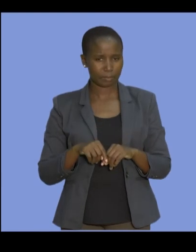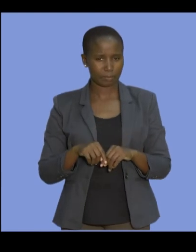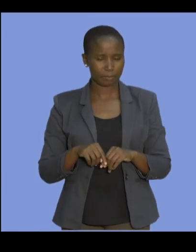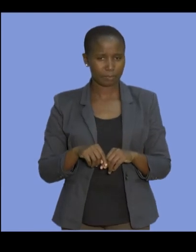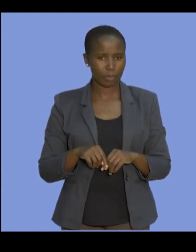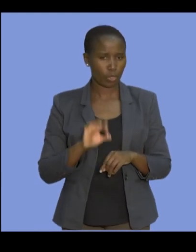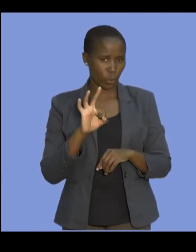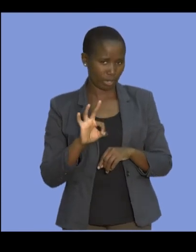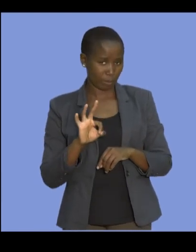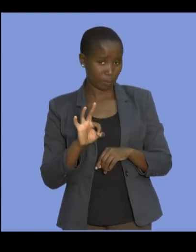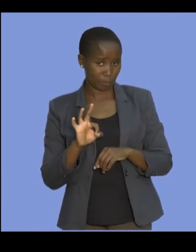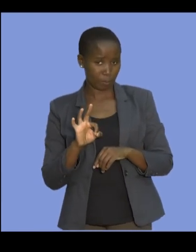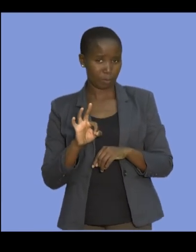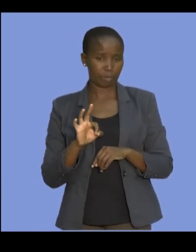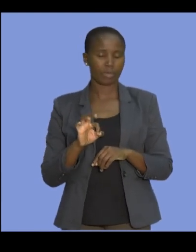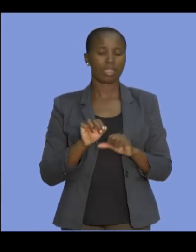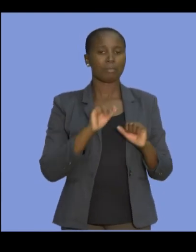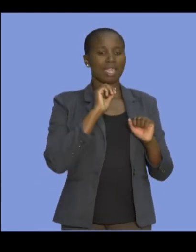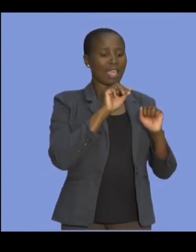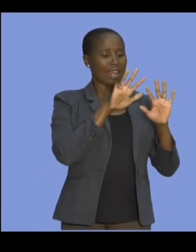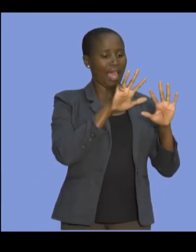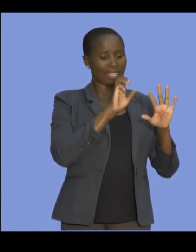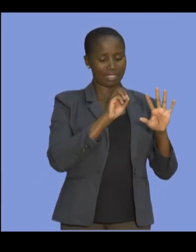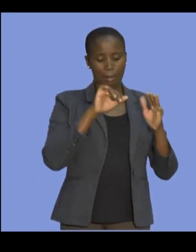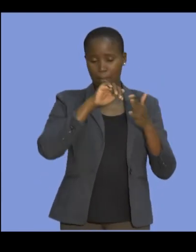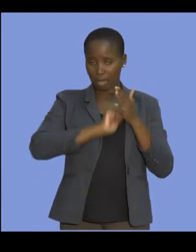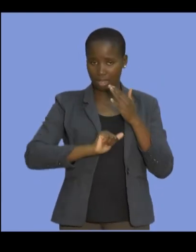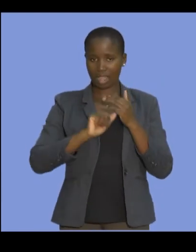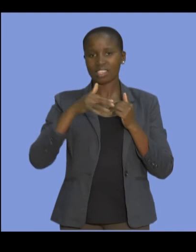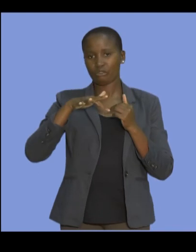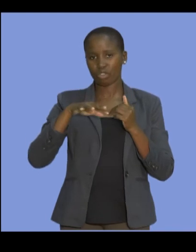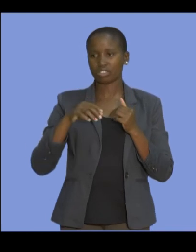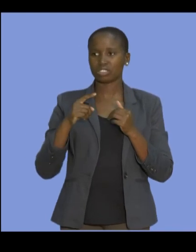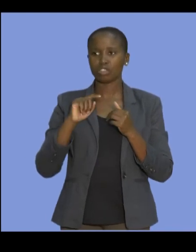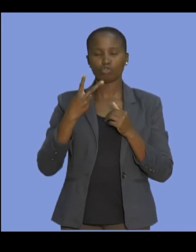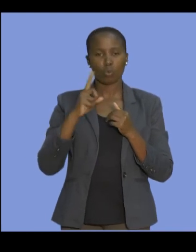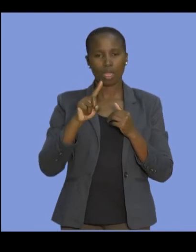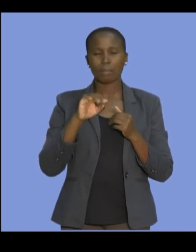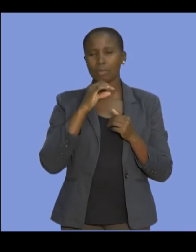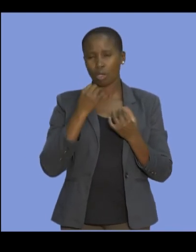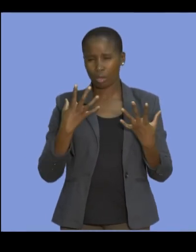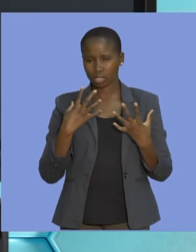3. 19 minus the average give us negative 2.